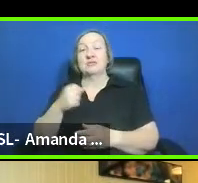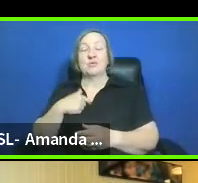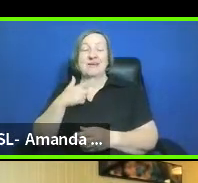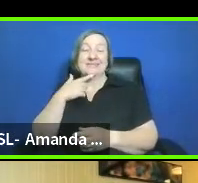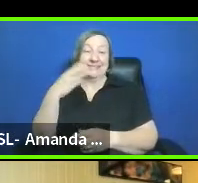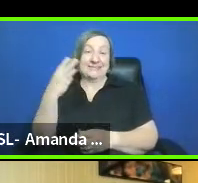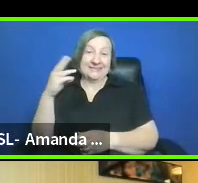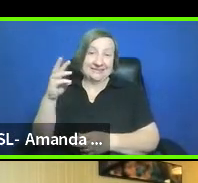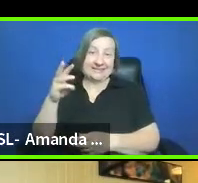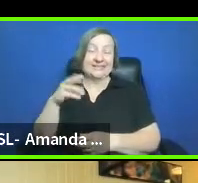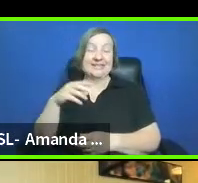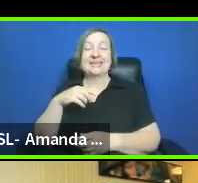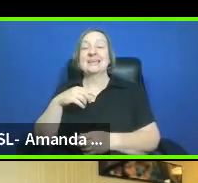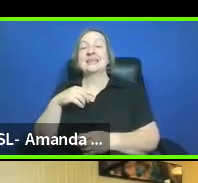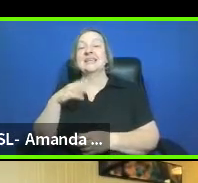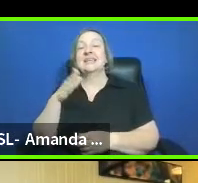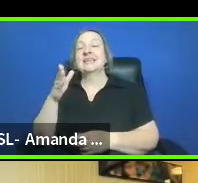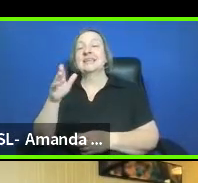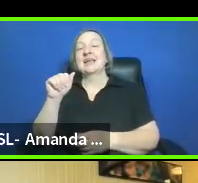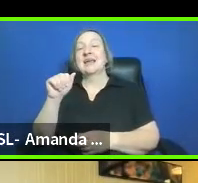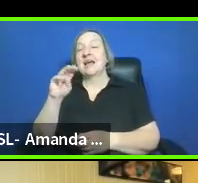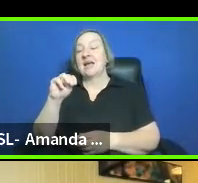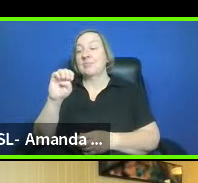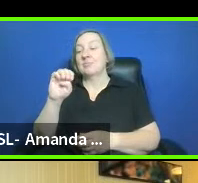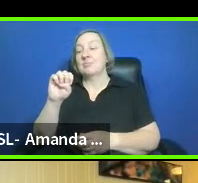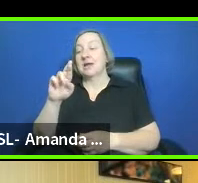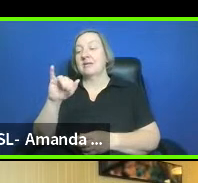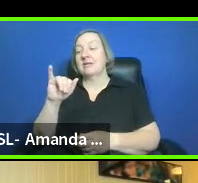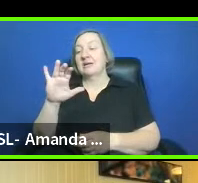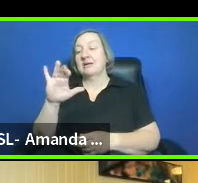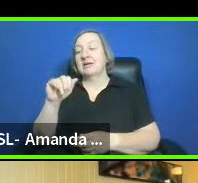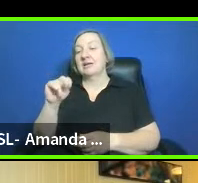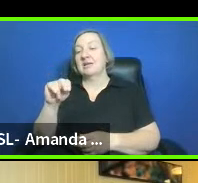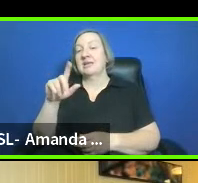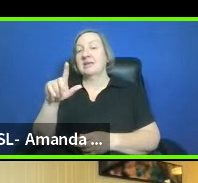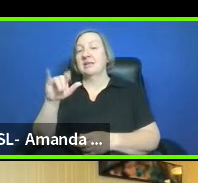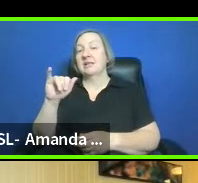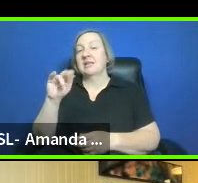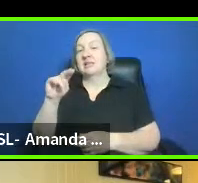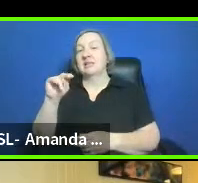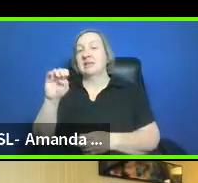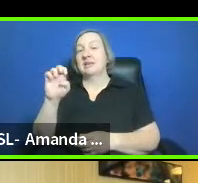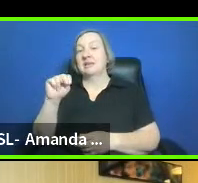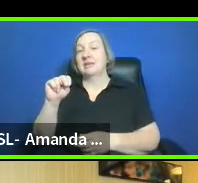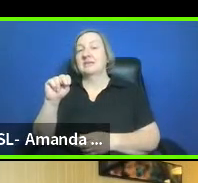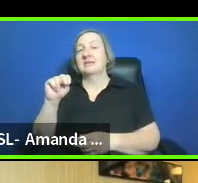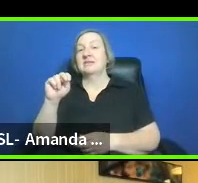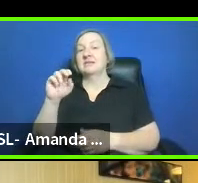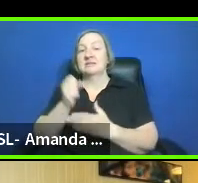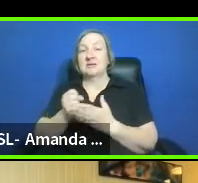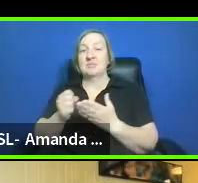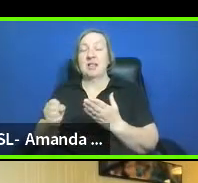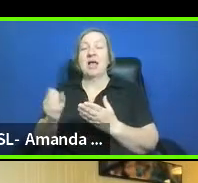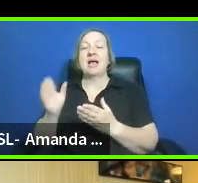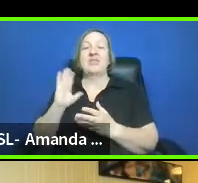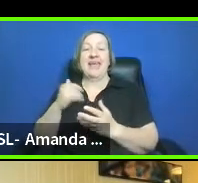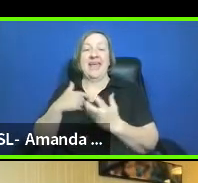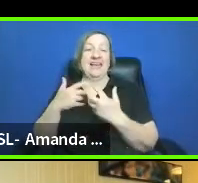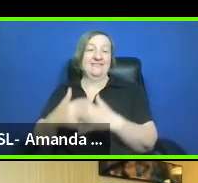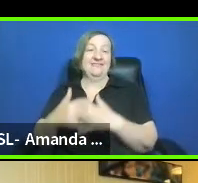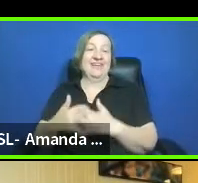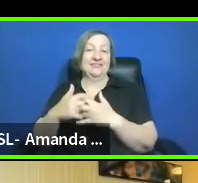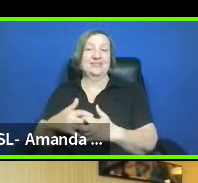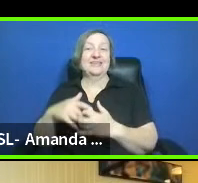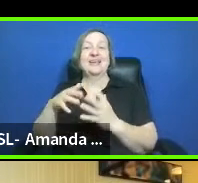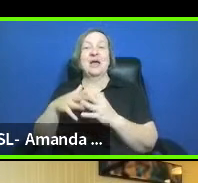16. It was at American Linen Supply. I would go there after school and they had a factory, you know, American